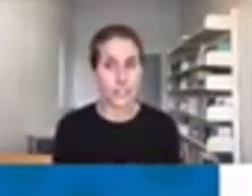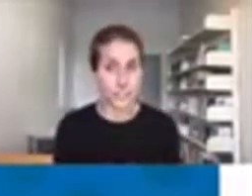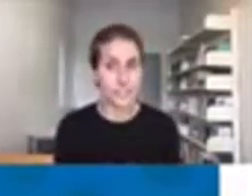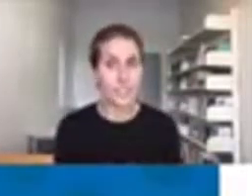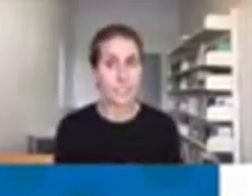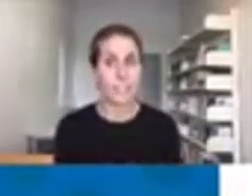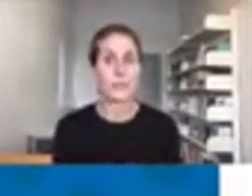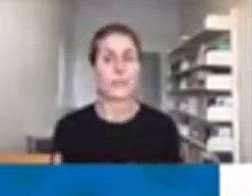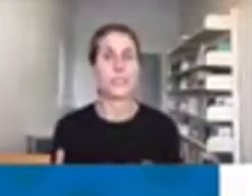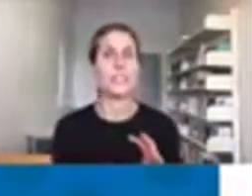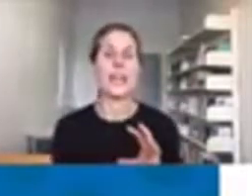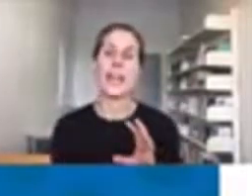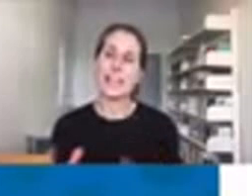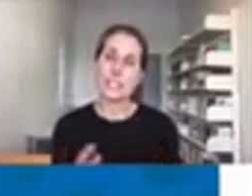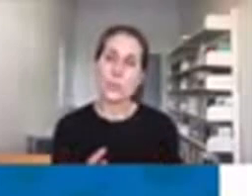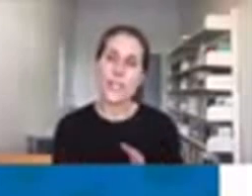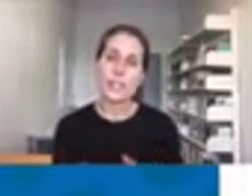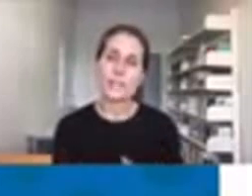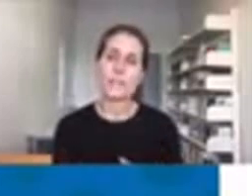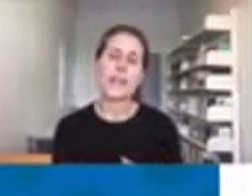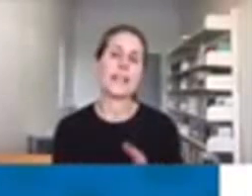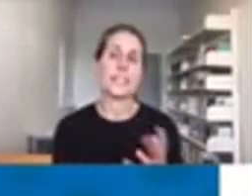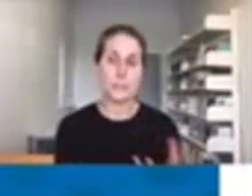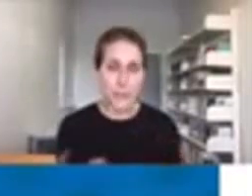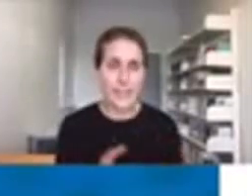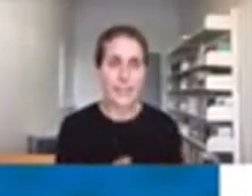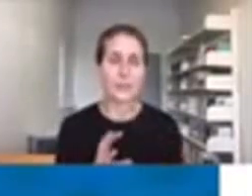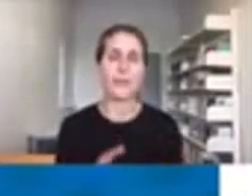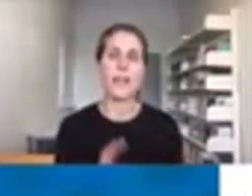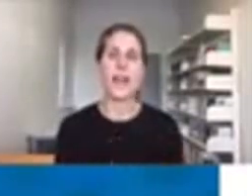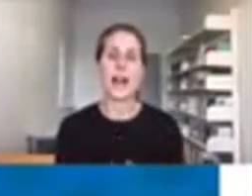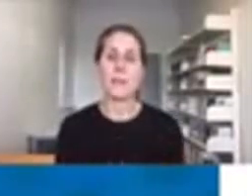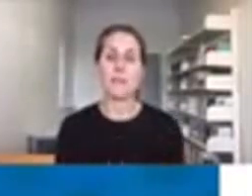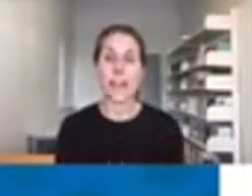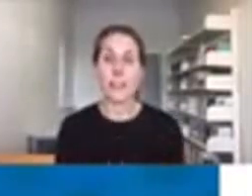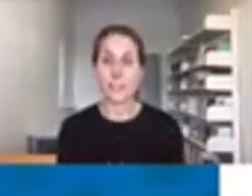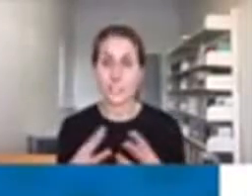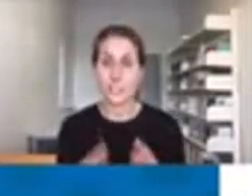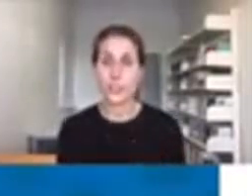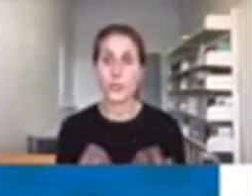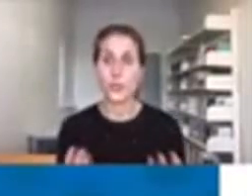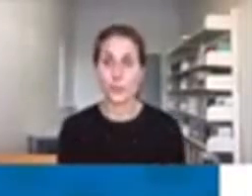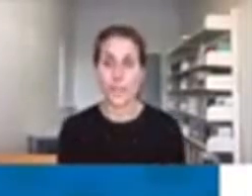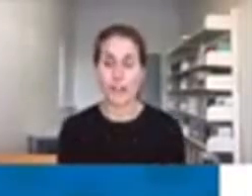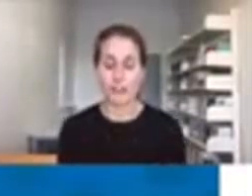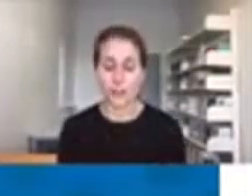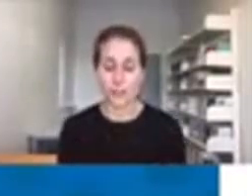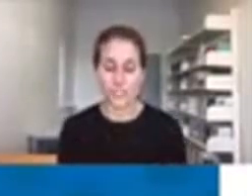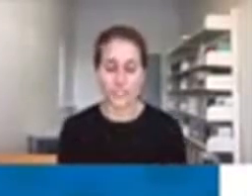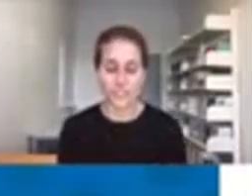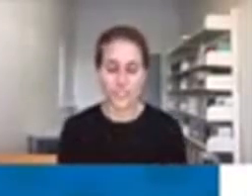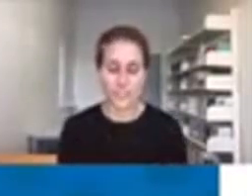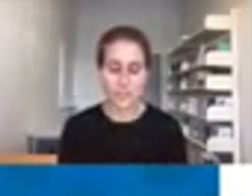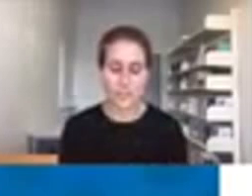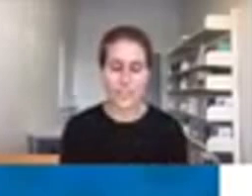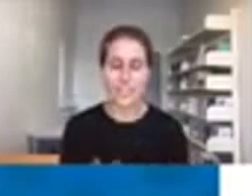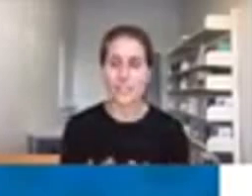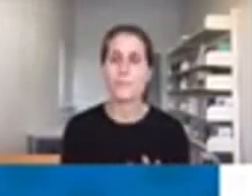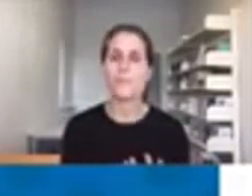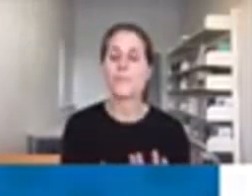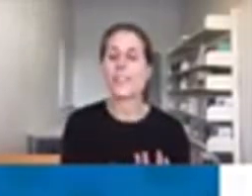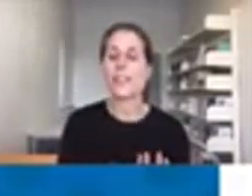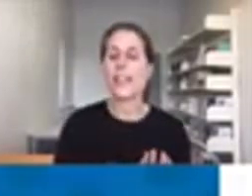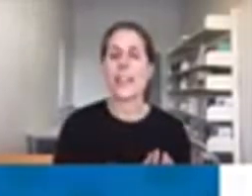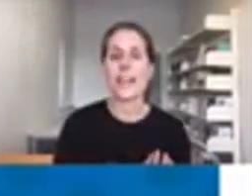a lot of our existing resources and tweaking them slightly to make them relevant to the current context in New